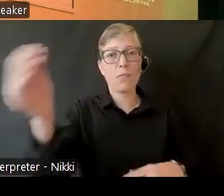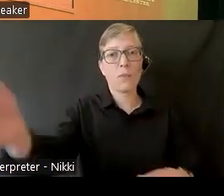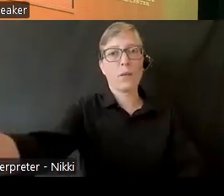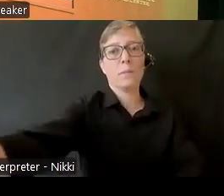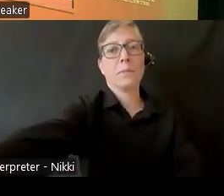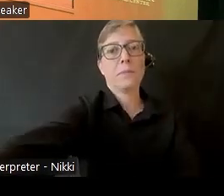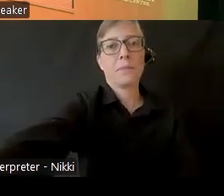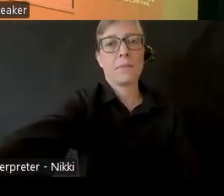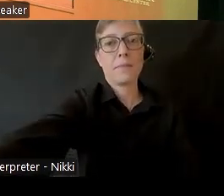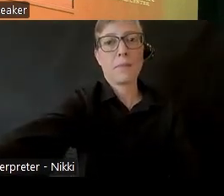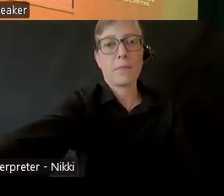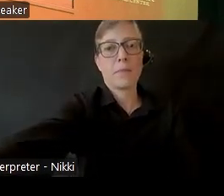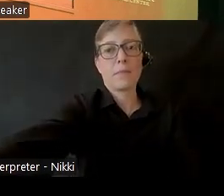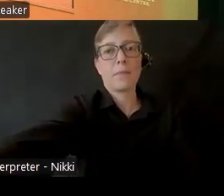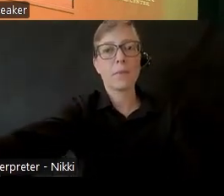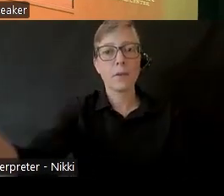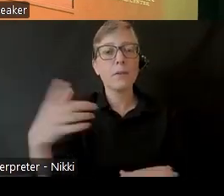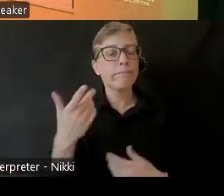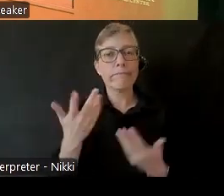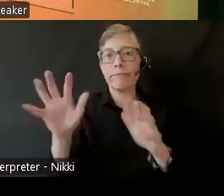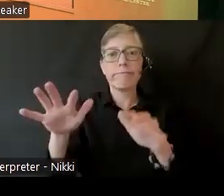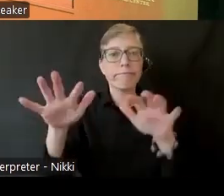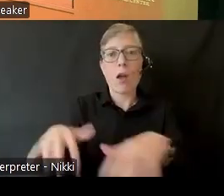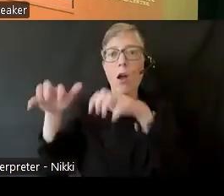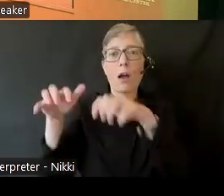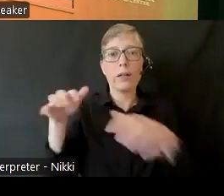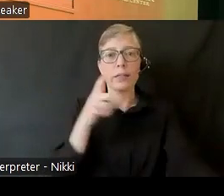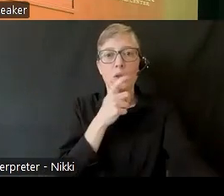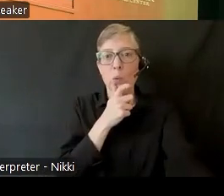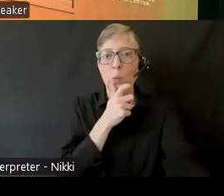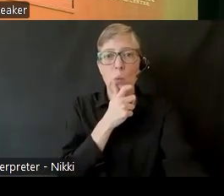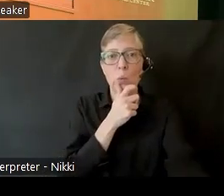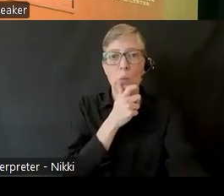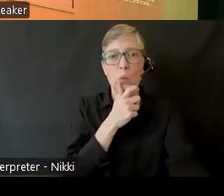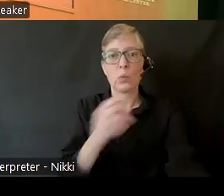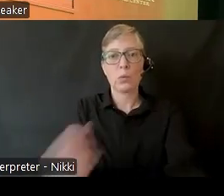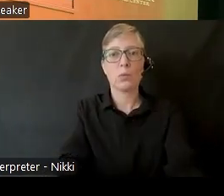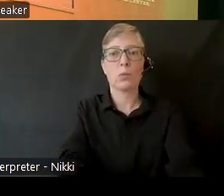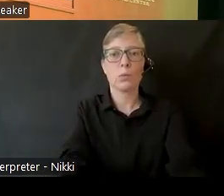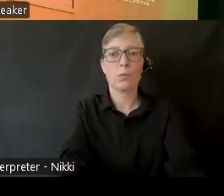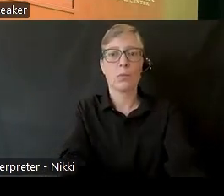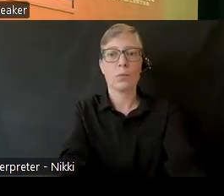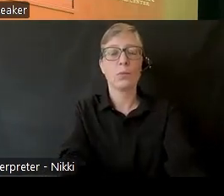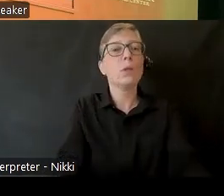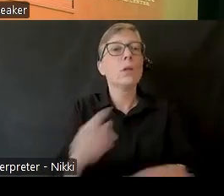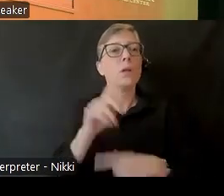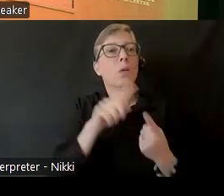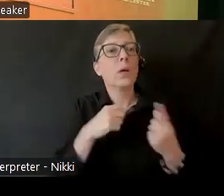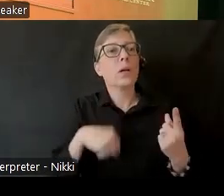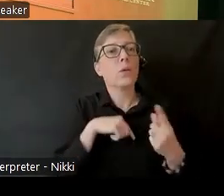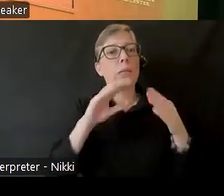who's the audience, right? So when we do a good job, when we say our services bring value,